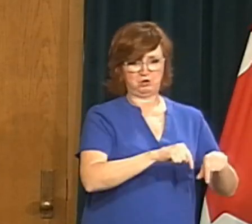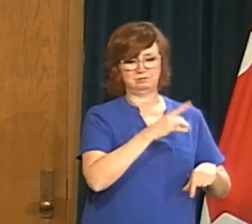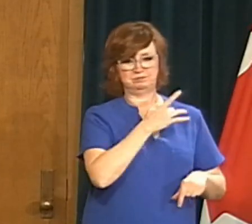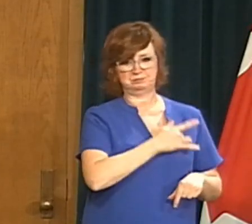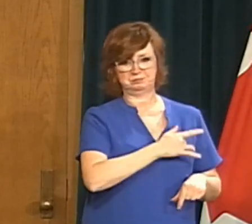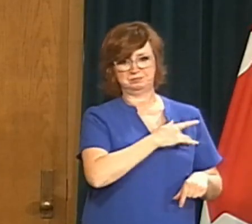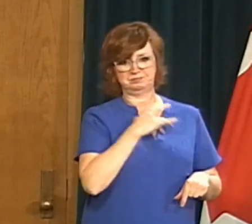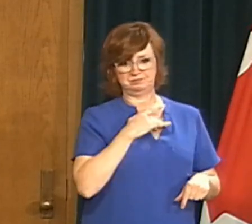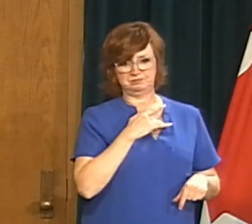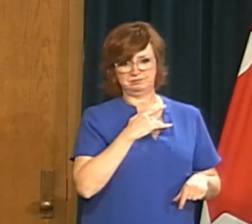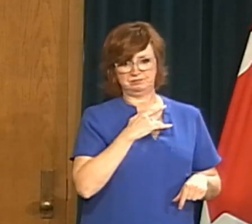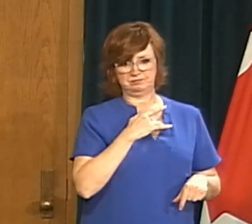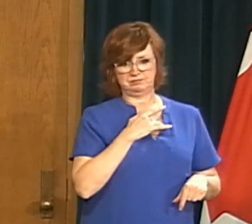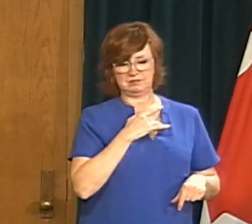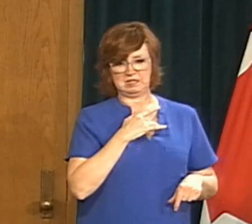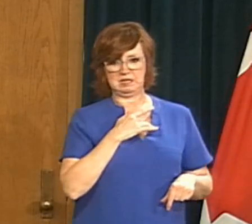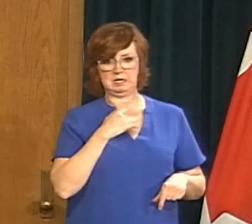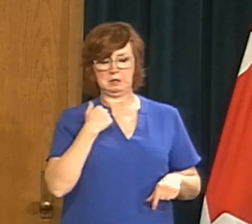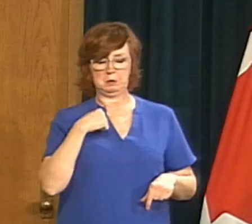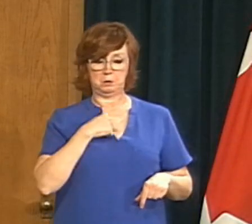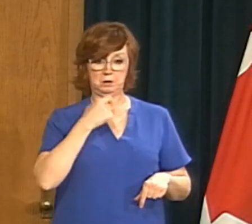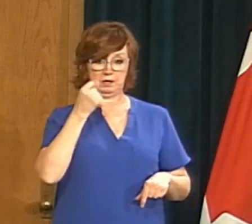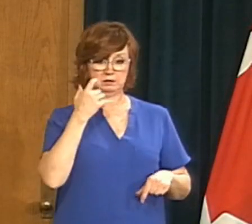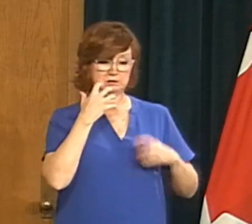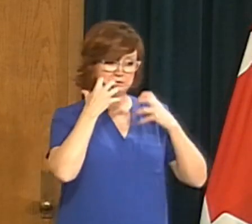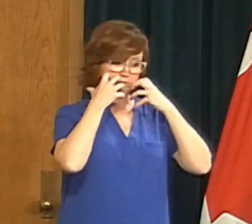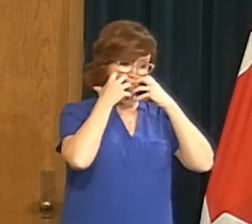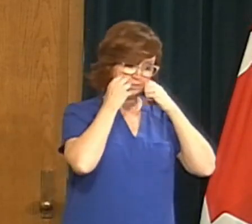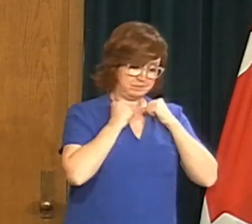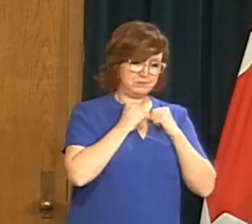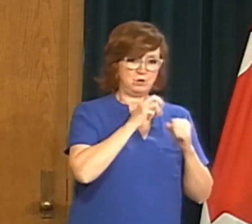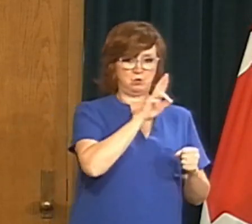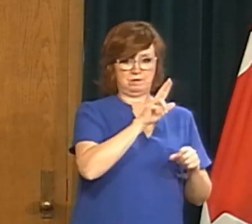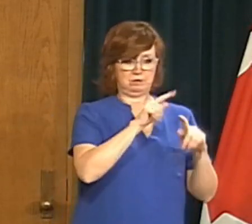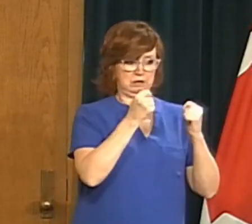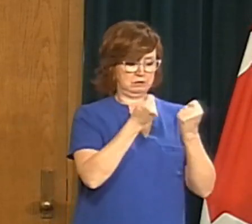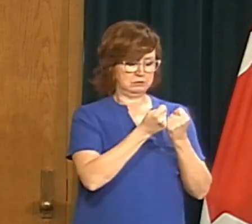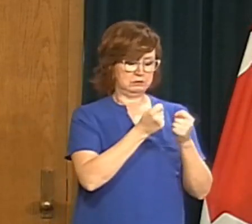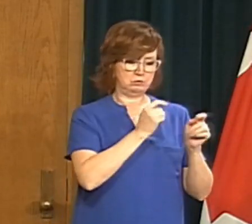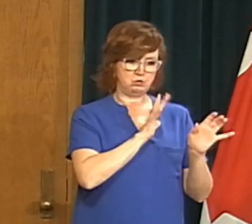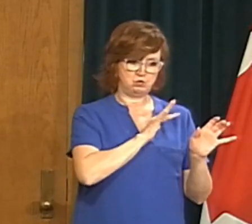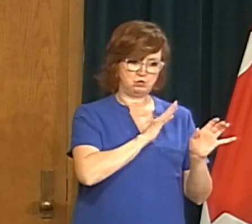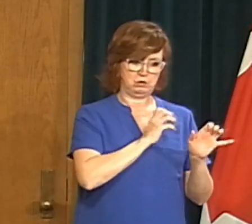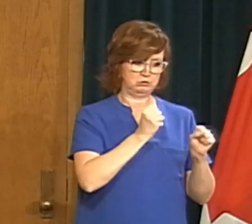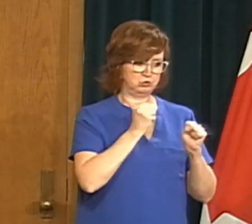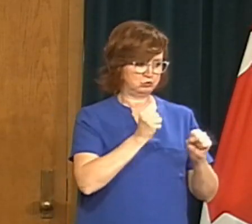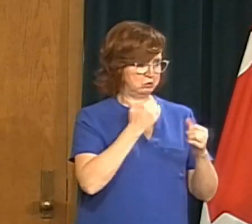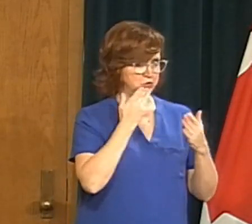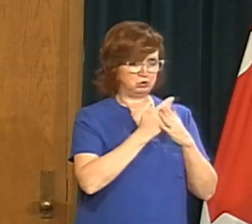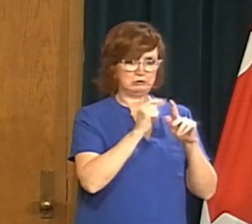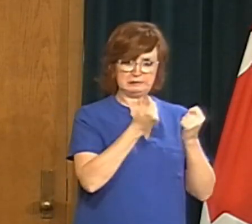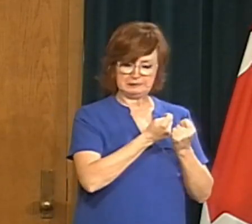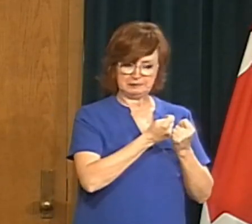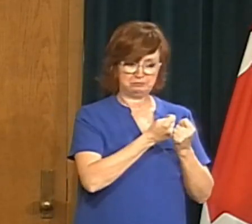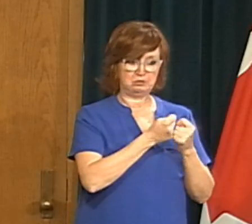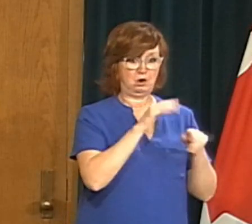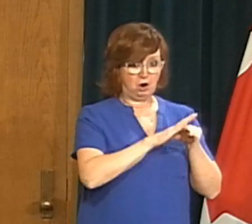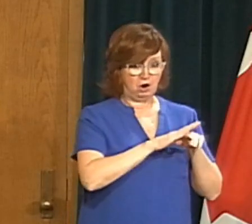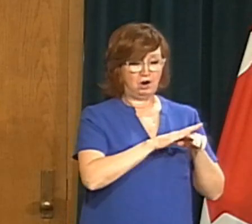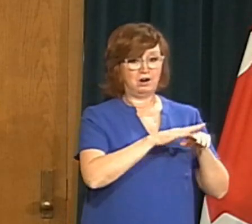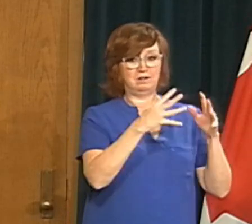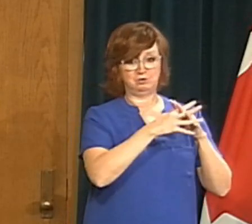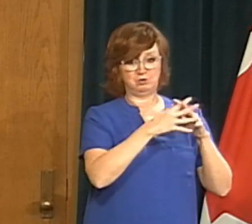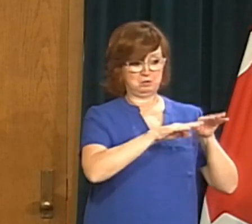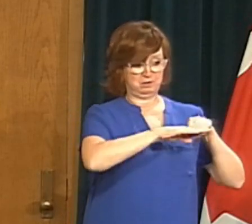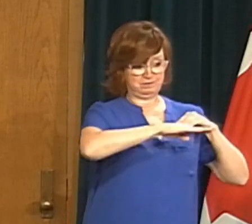most certainly understand that our beloved Saskatchewan Rough Riders, not only are they a strong organization both on and off the field, but they